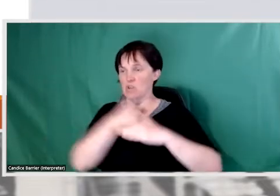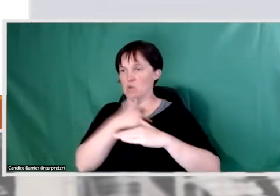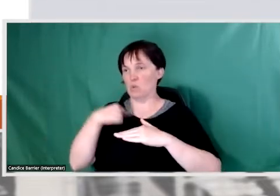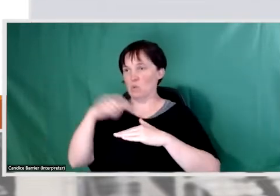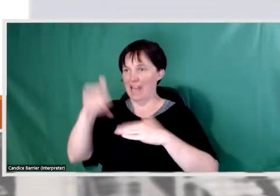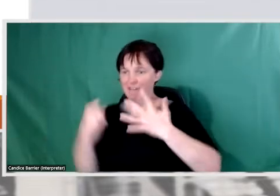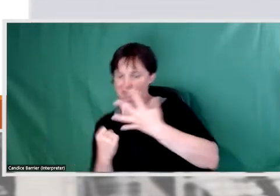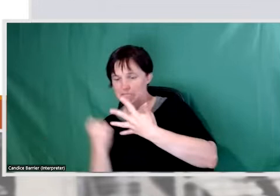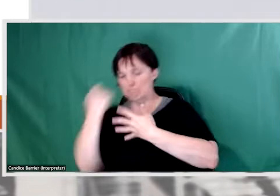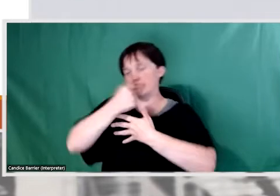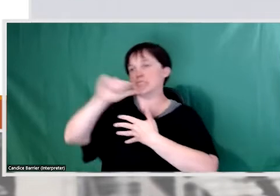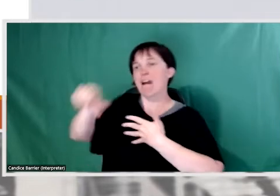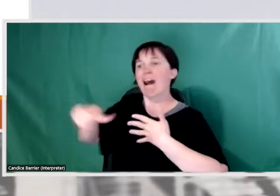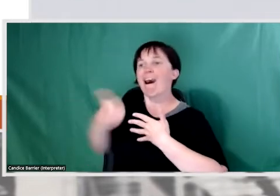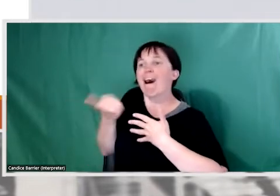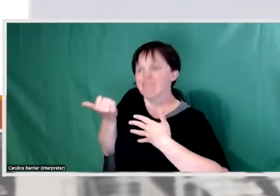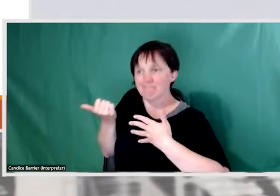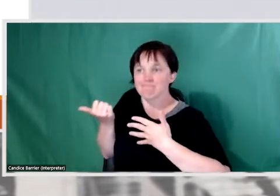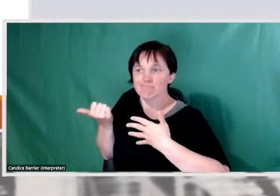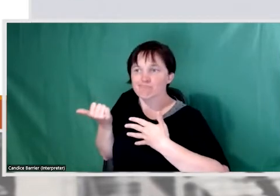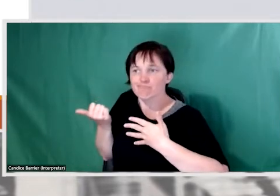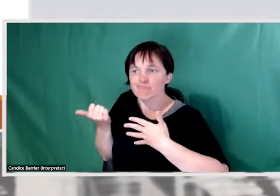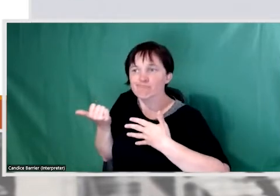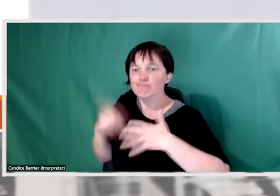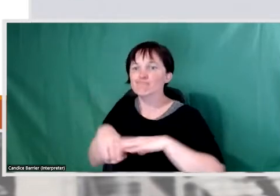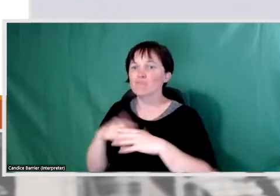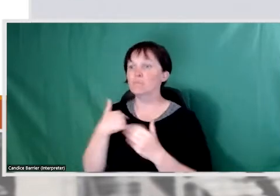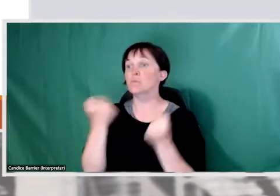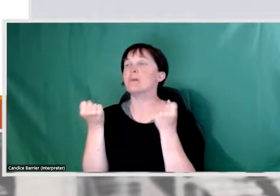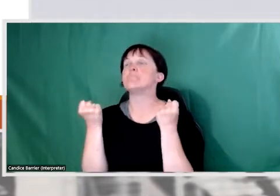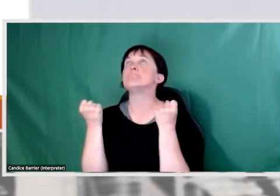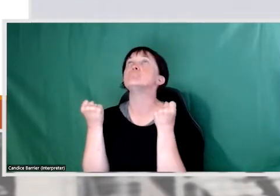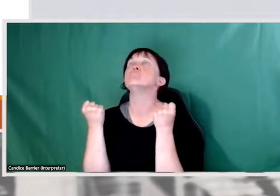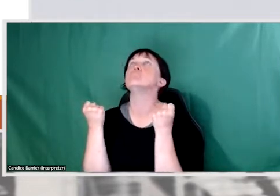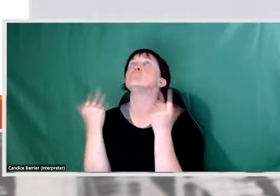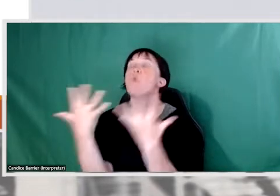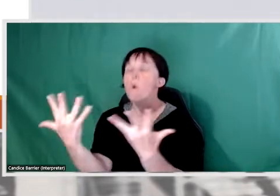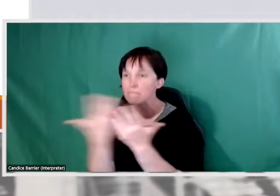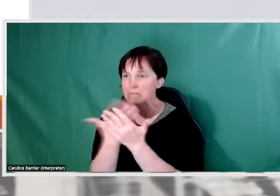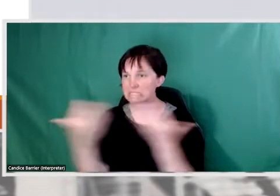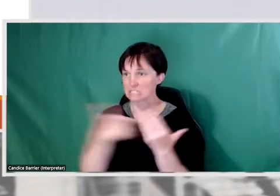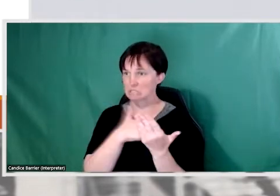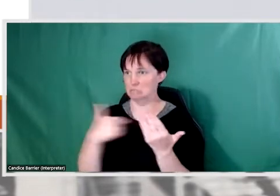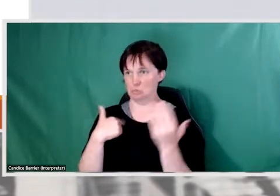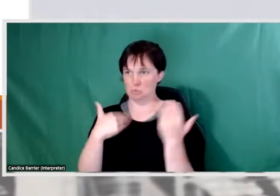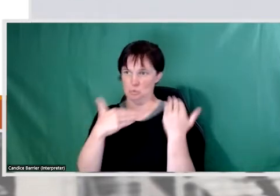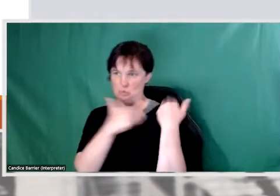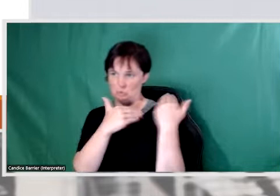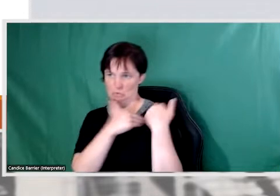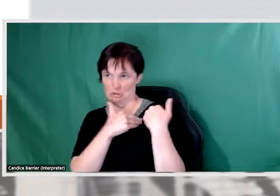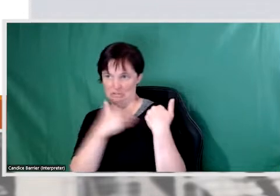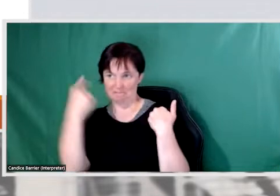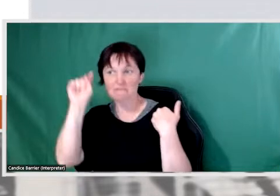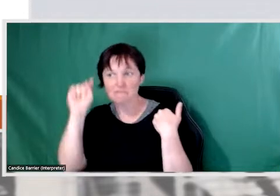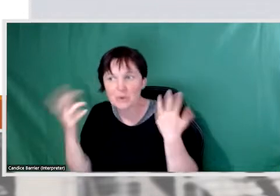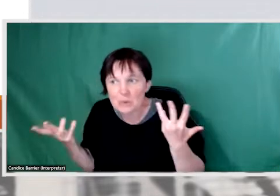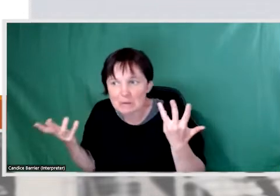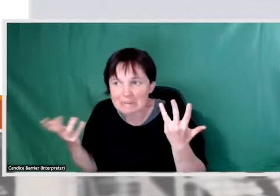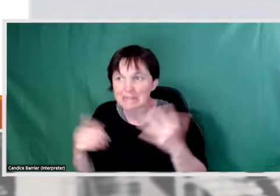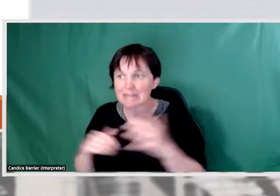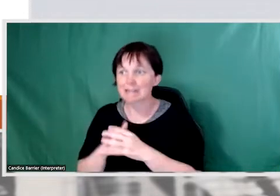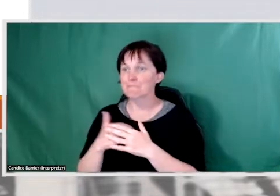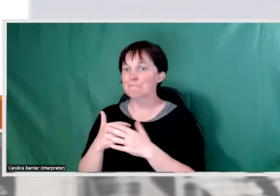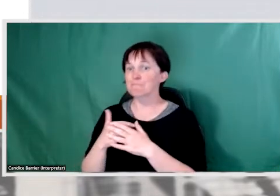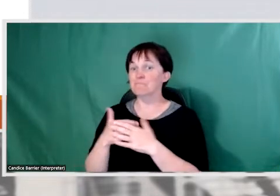prioritize other actions because we have so many assets that we are responsible for caring for. So new this year is